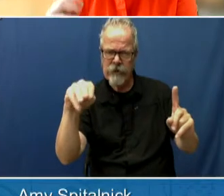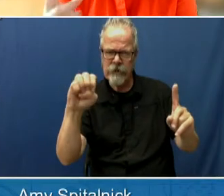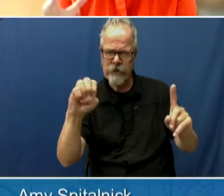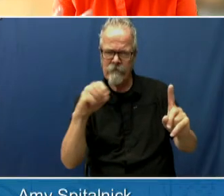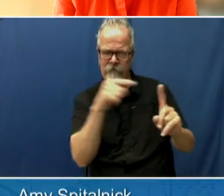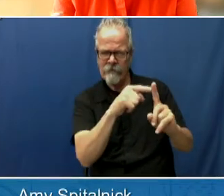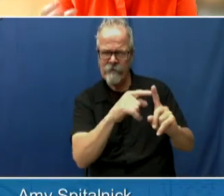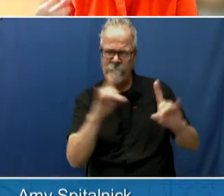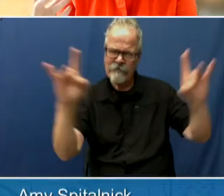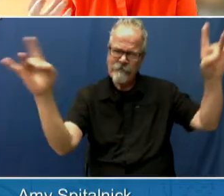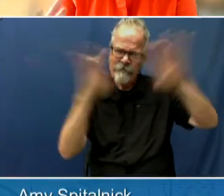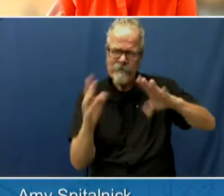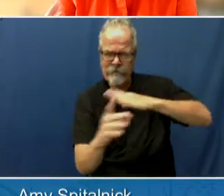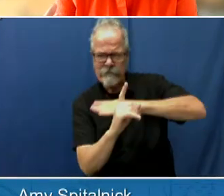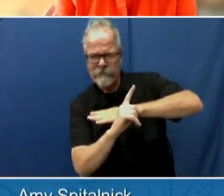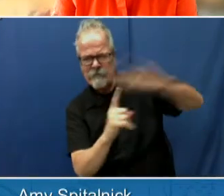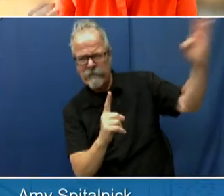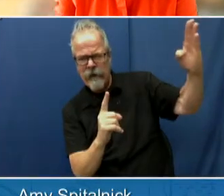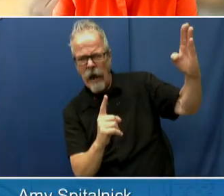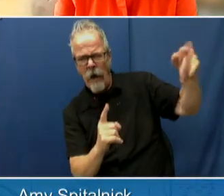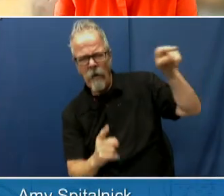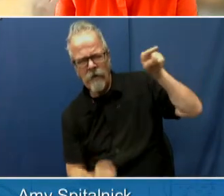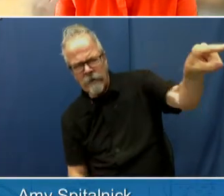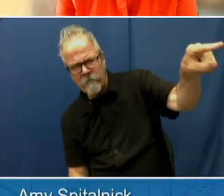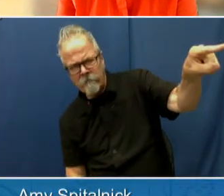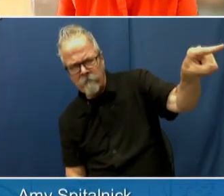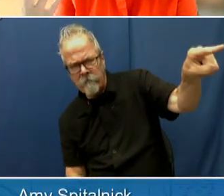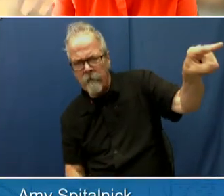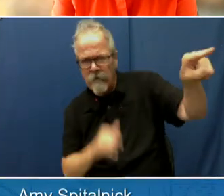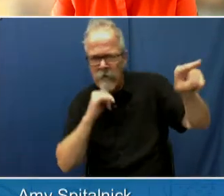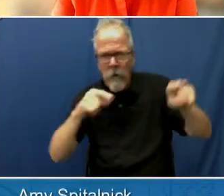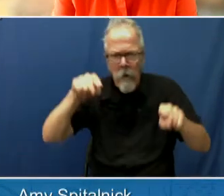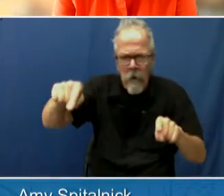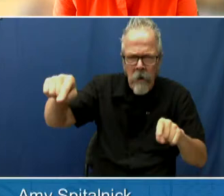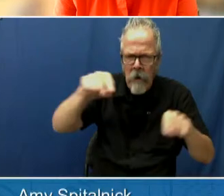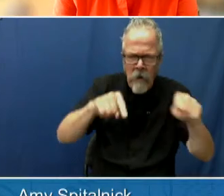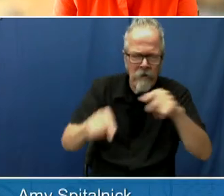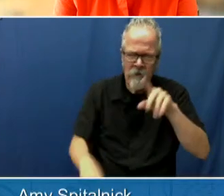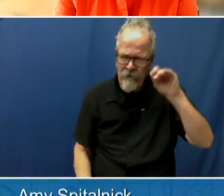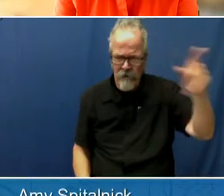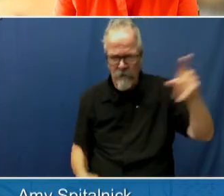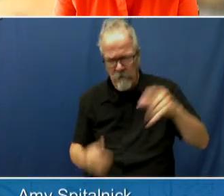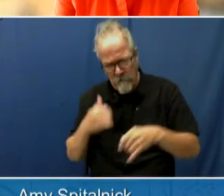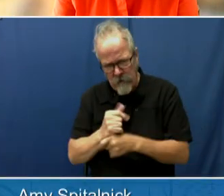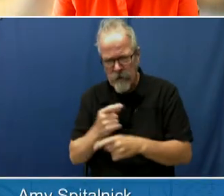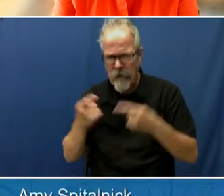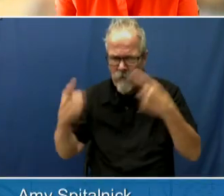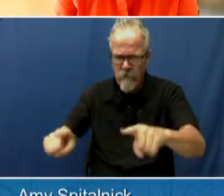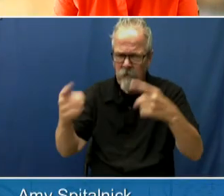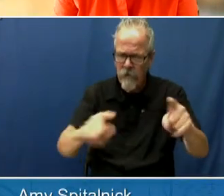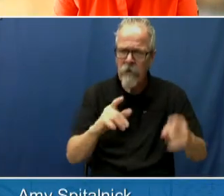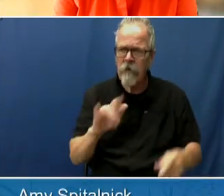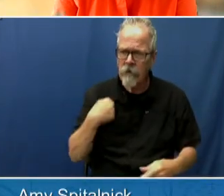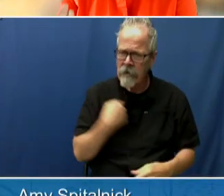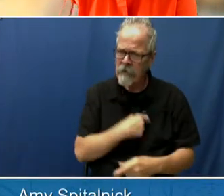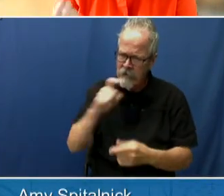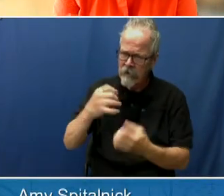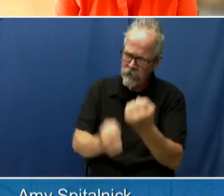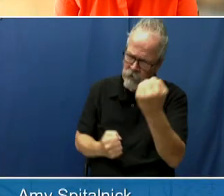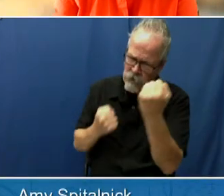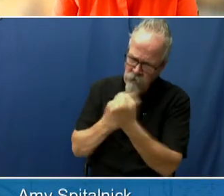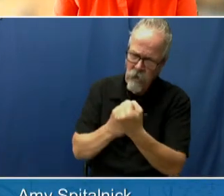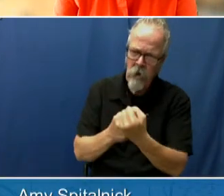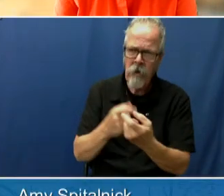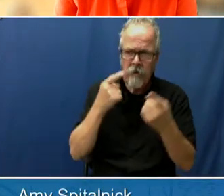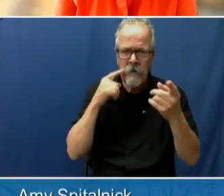and officials and outlets in certain cases granting it explicit support and a megaphone, giving license to the sort of violent hate